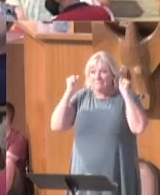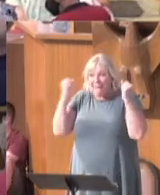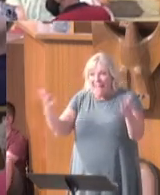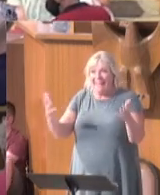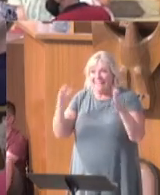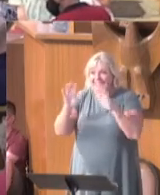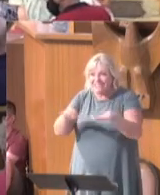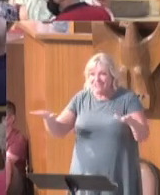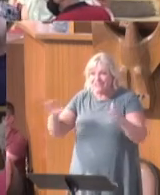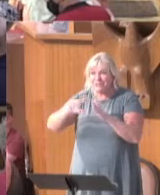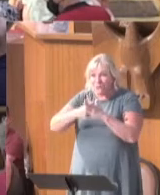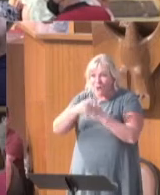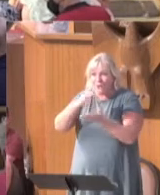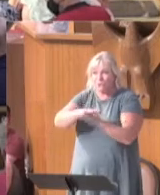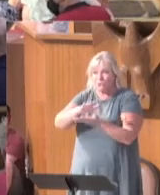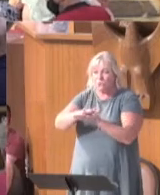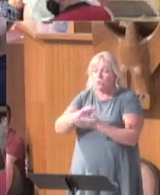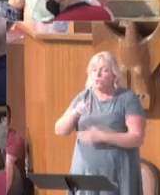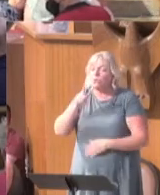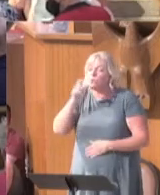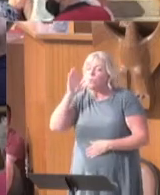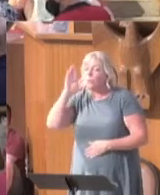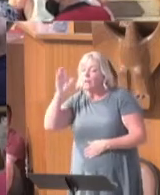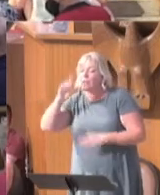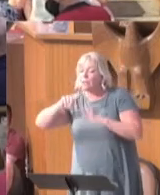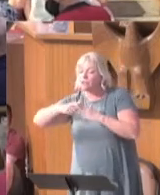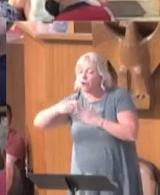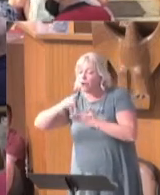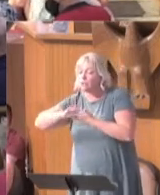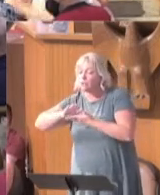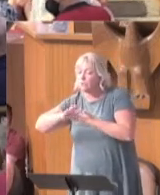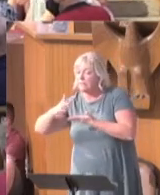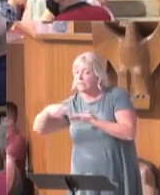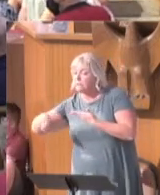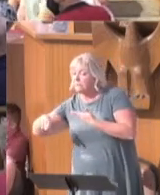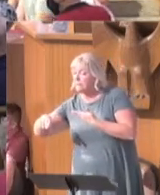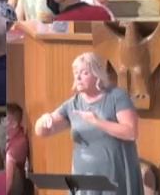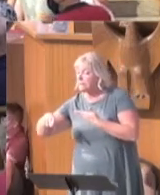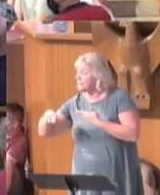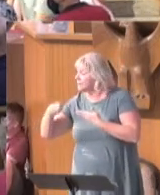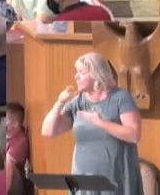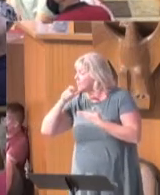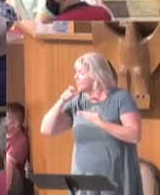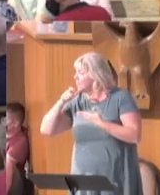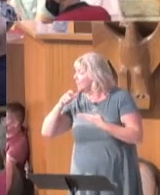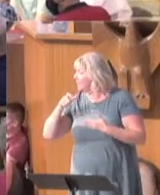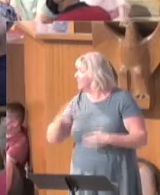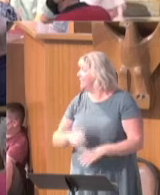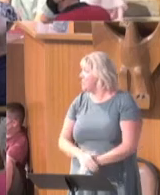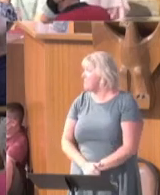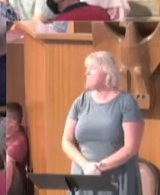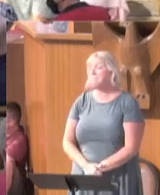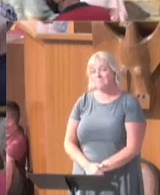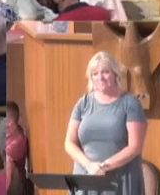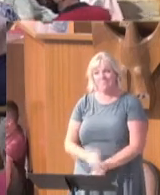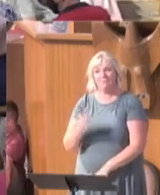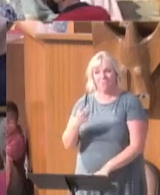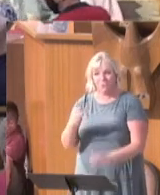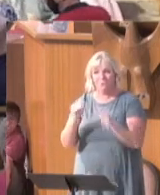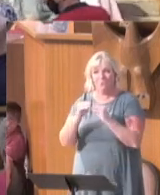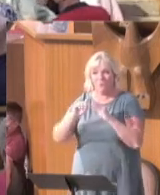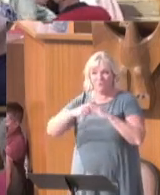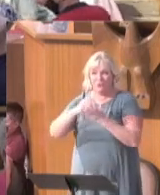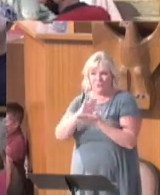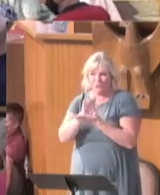started school. And who is gonna start school maybe next week? Anyone gonna start school? Yeah, a few of you gonna start school next